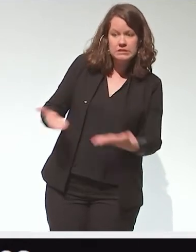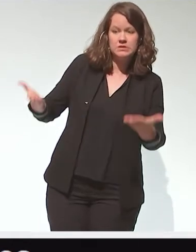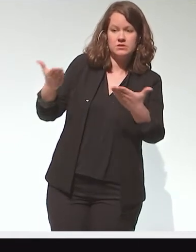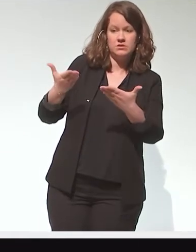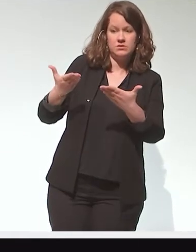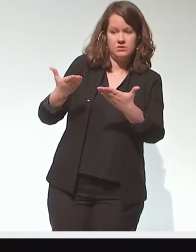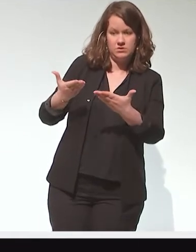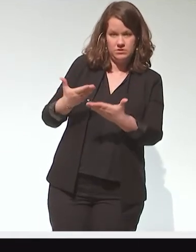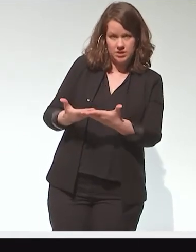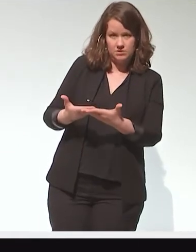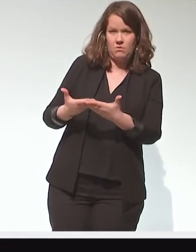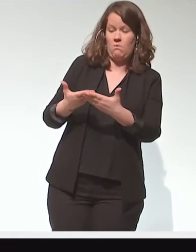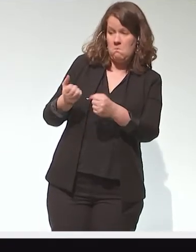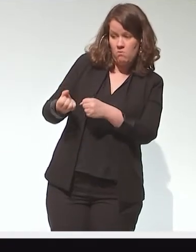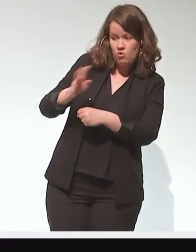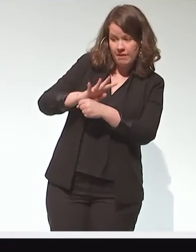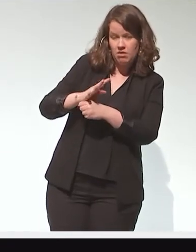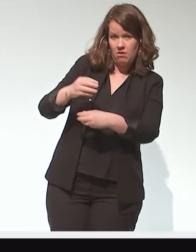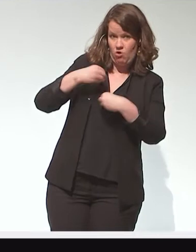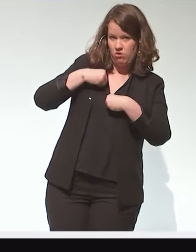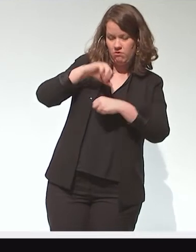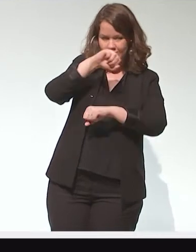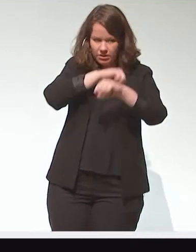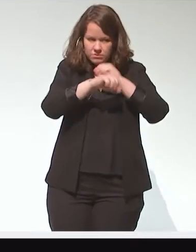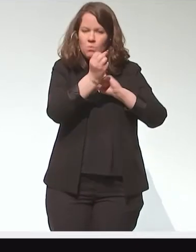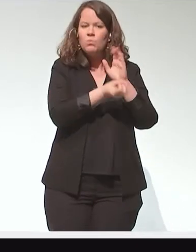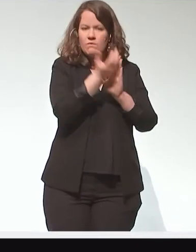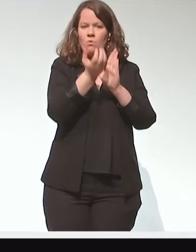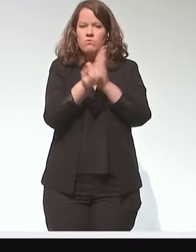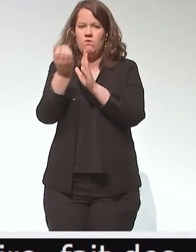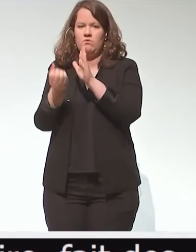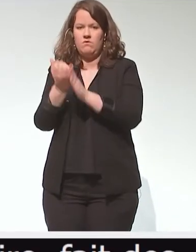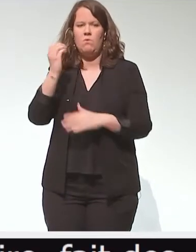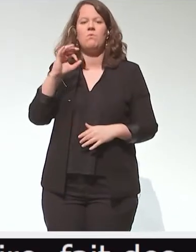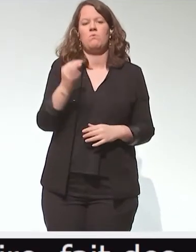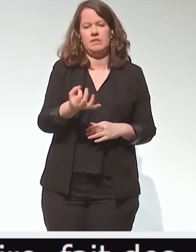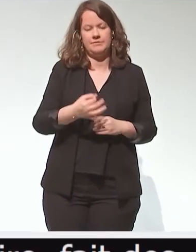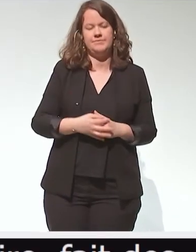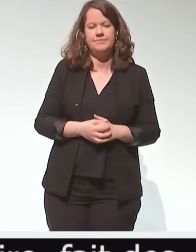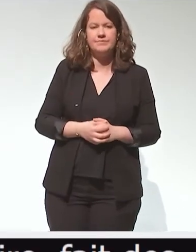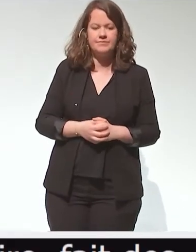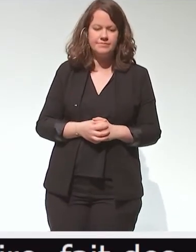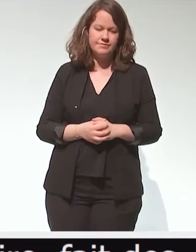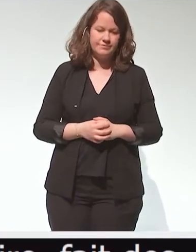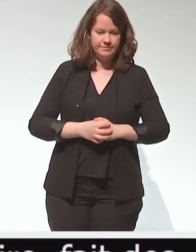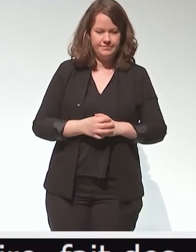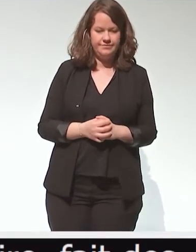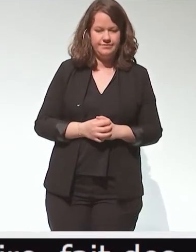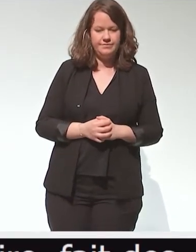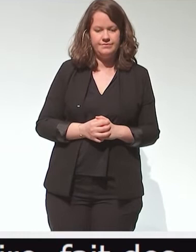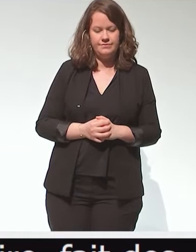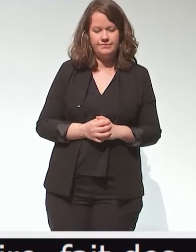Obviously, because of COVID-19, because of the health crisis, we have implemented new measures. In particular, we have enacted